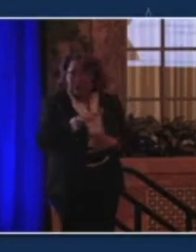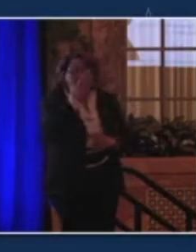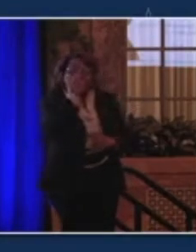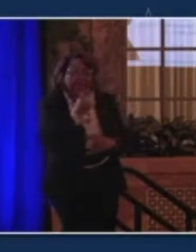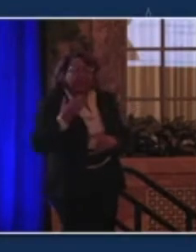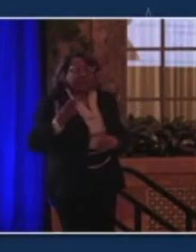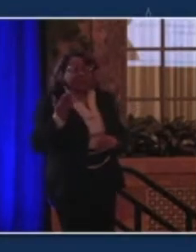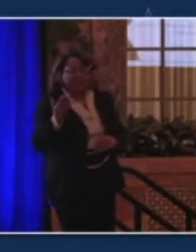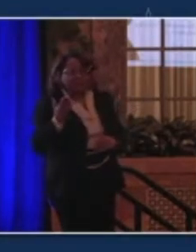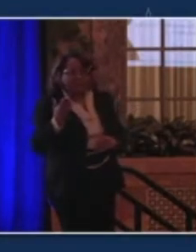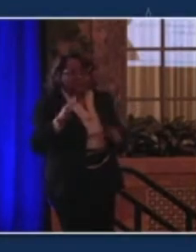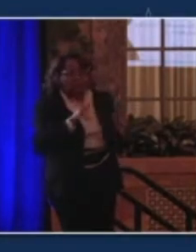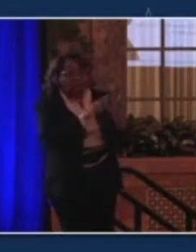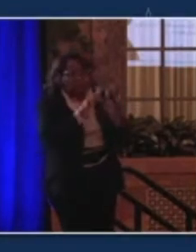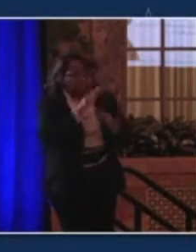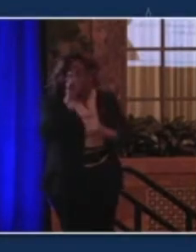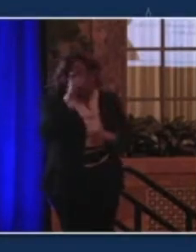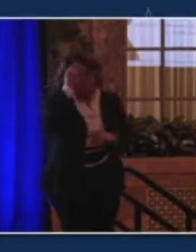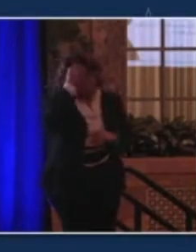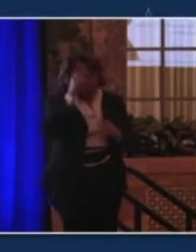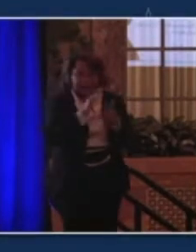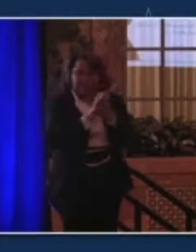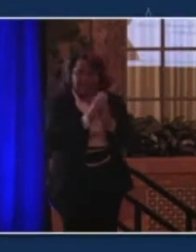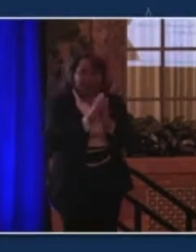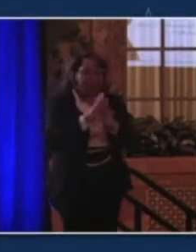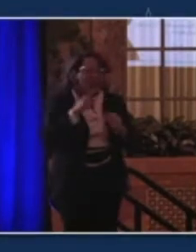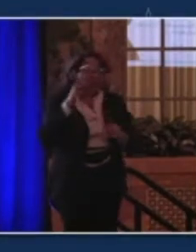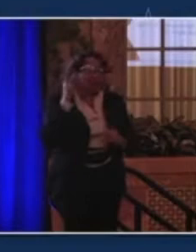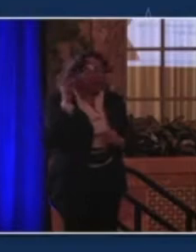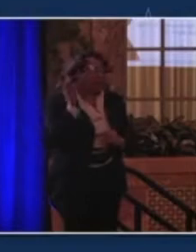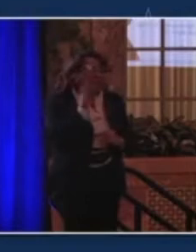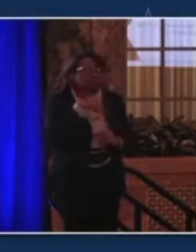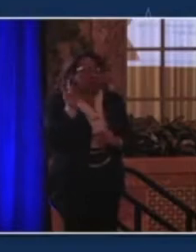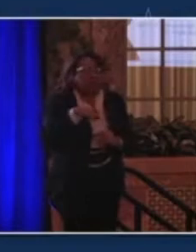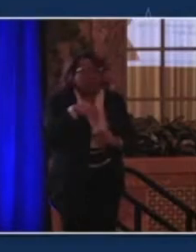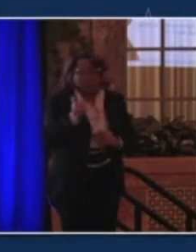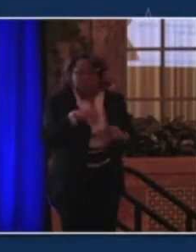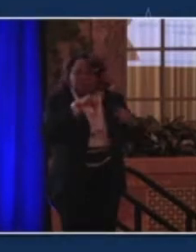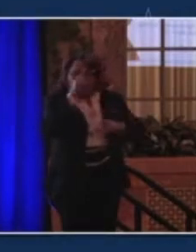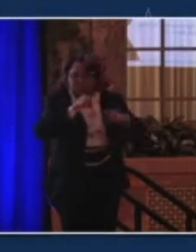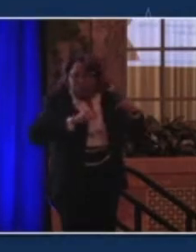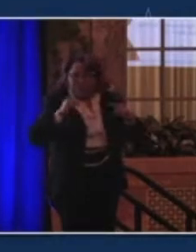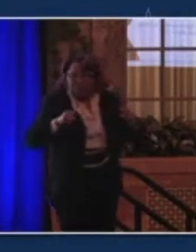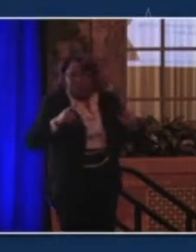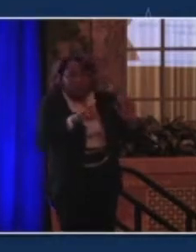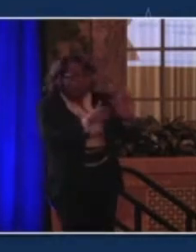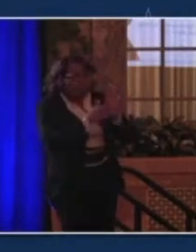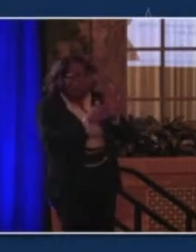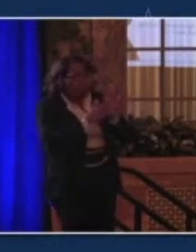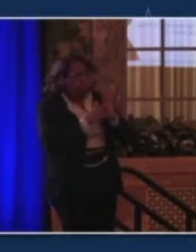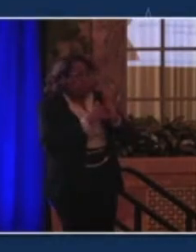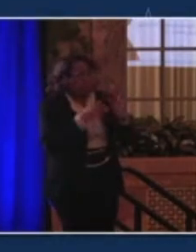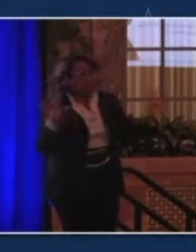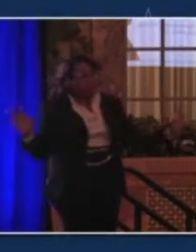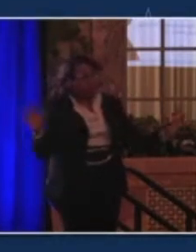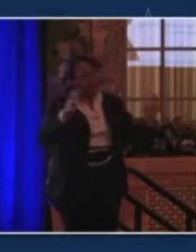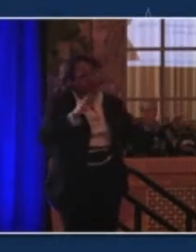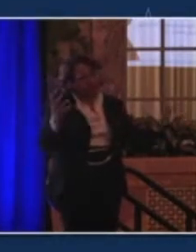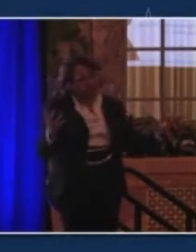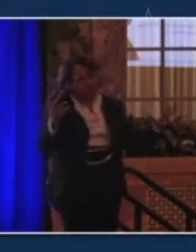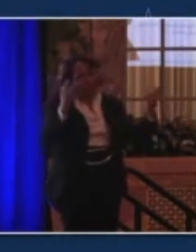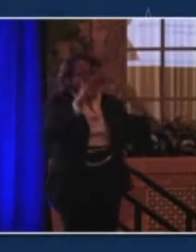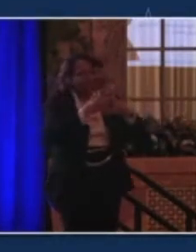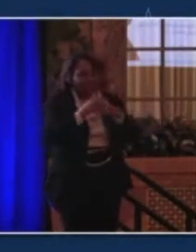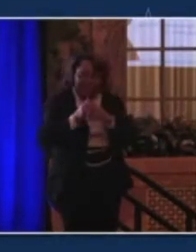of him, city government has become so much more diverse and representative of the melting pot of